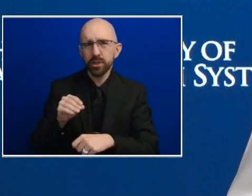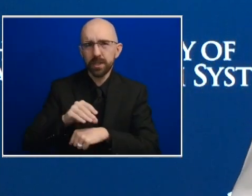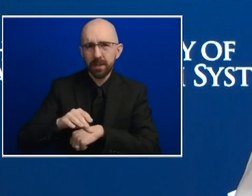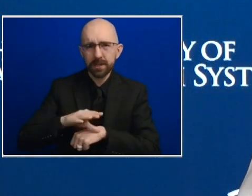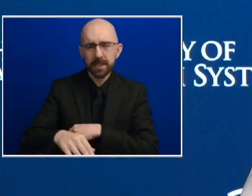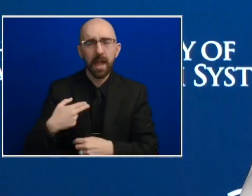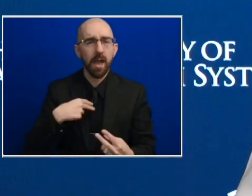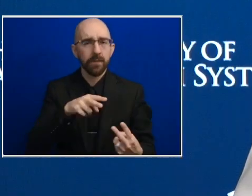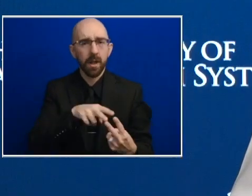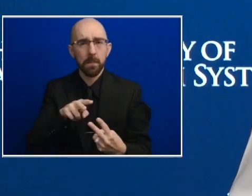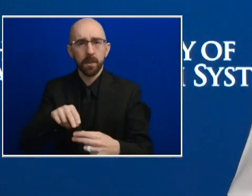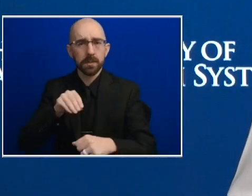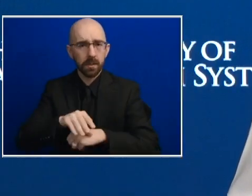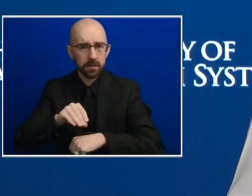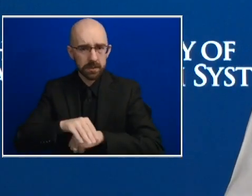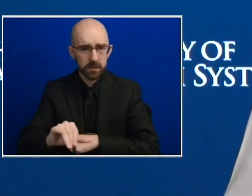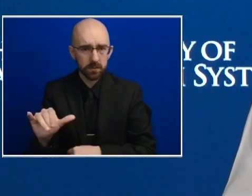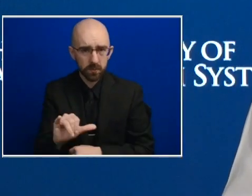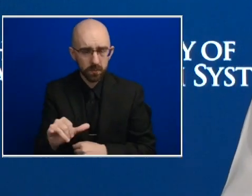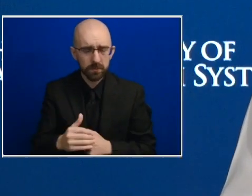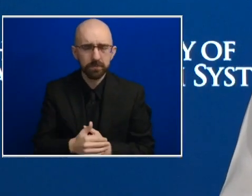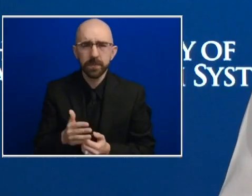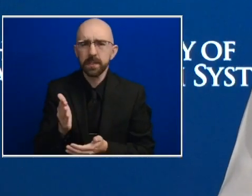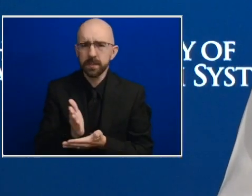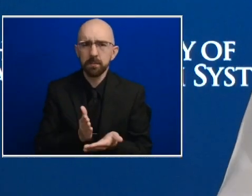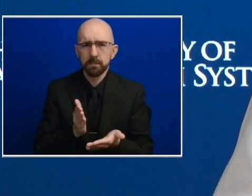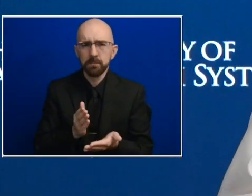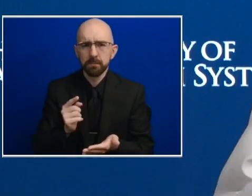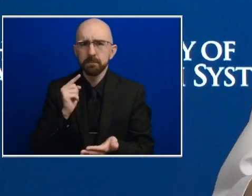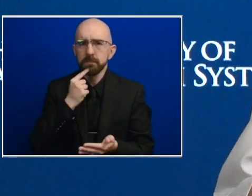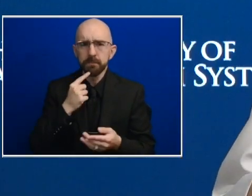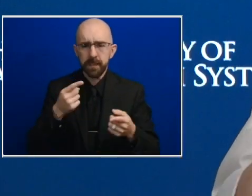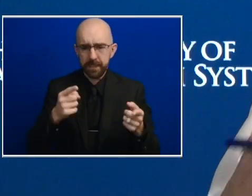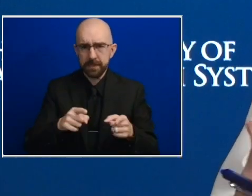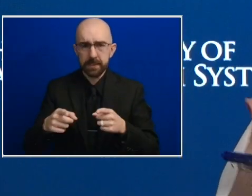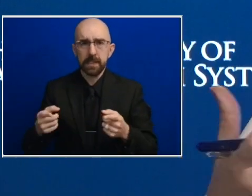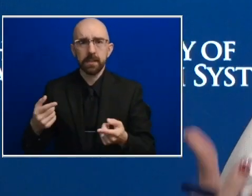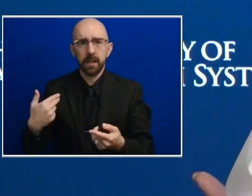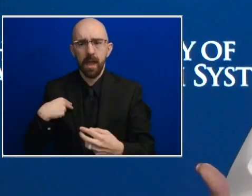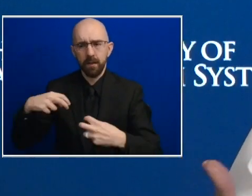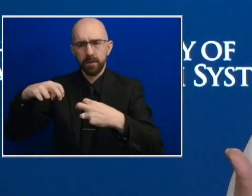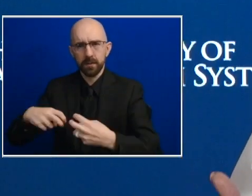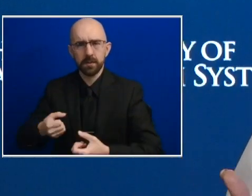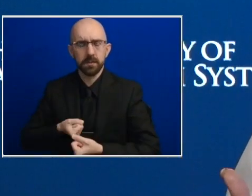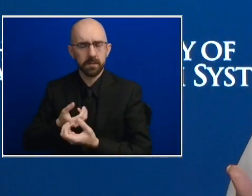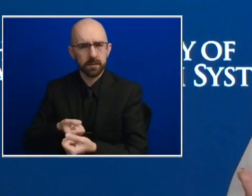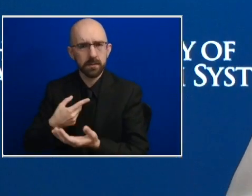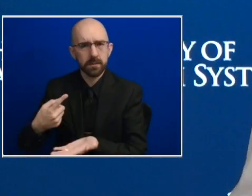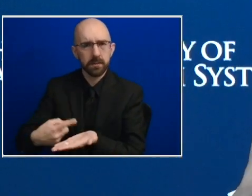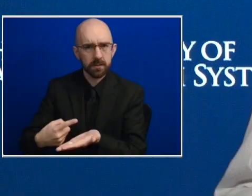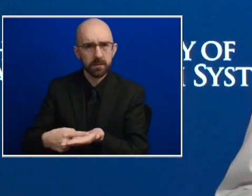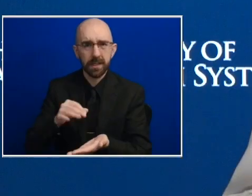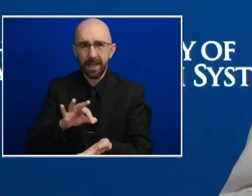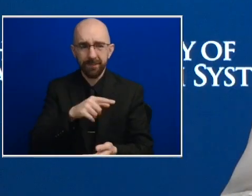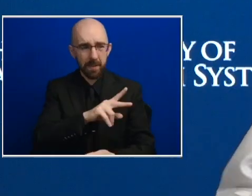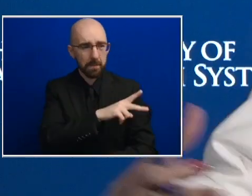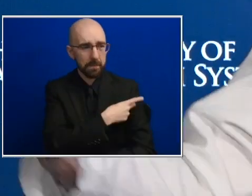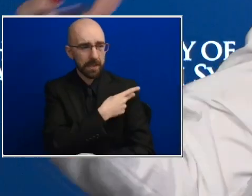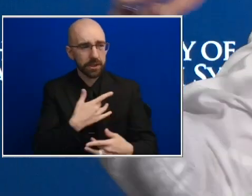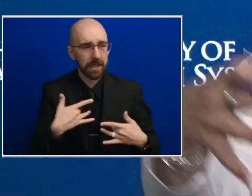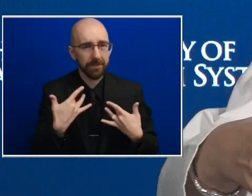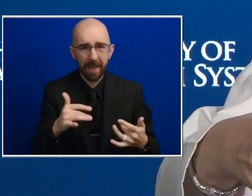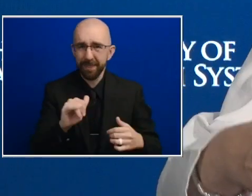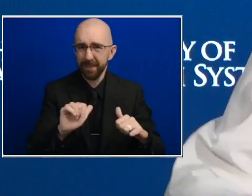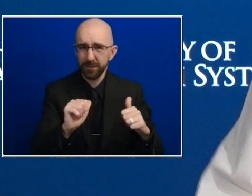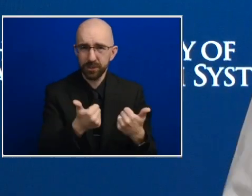counseling, and also some critical incident debriefing. So after really particularly challenging patient events, we offer a way